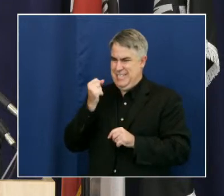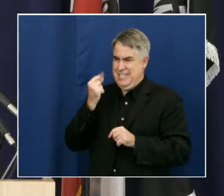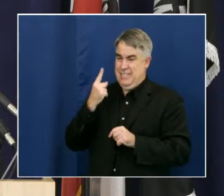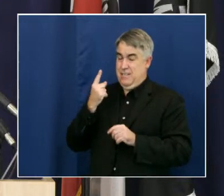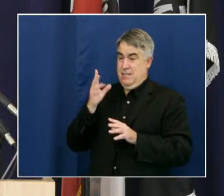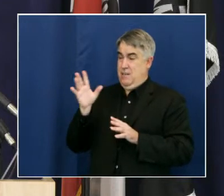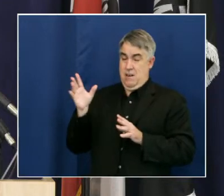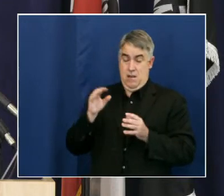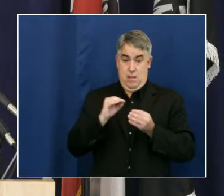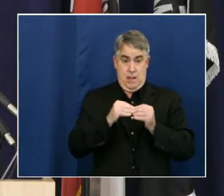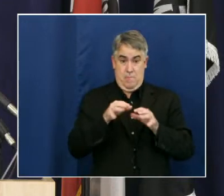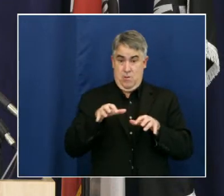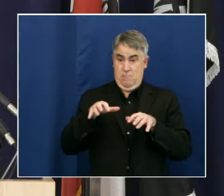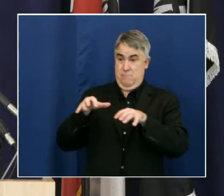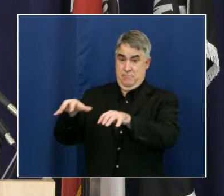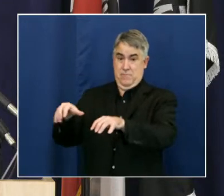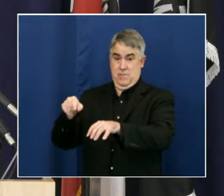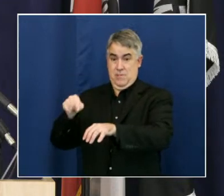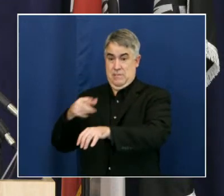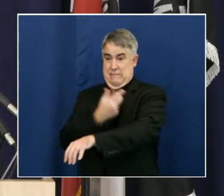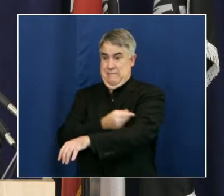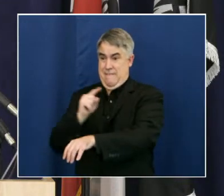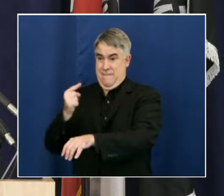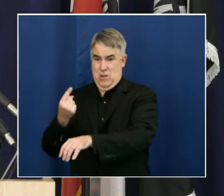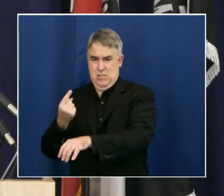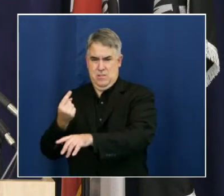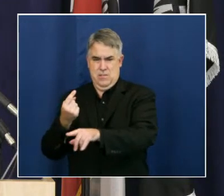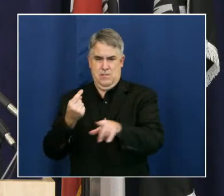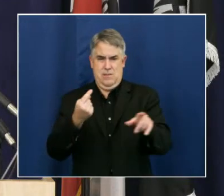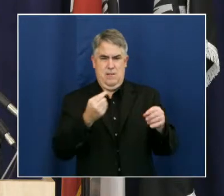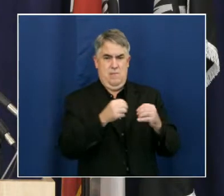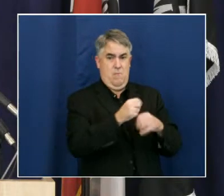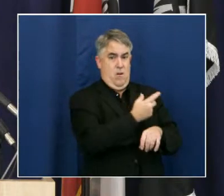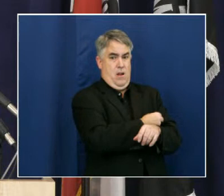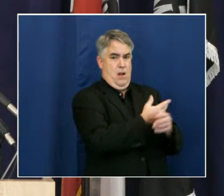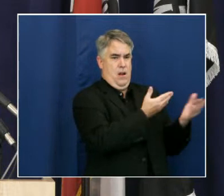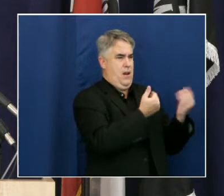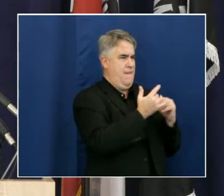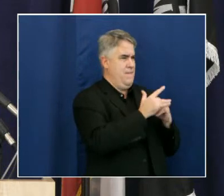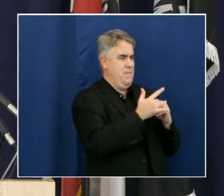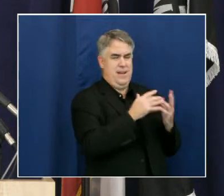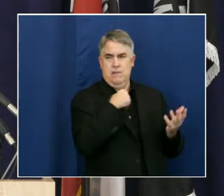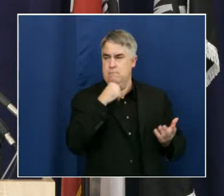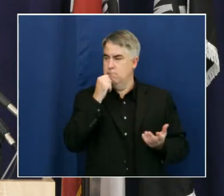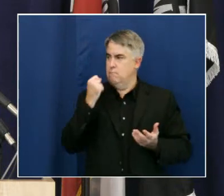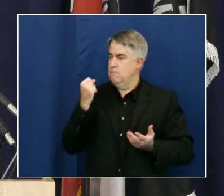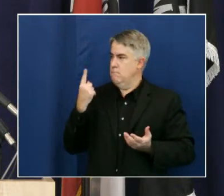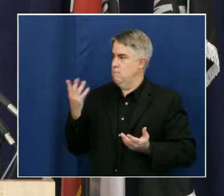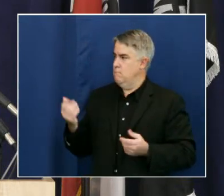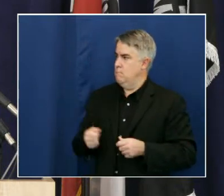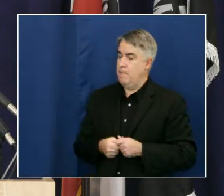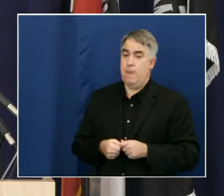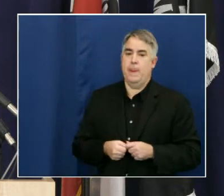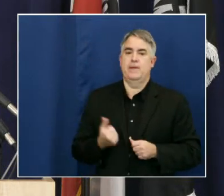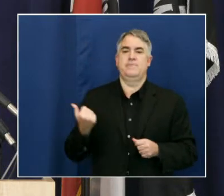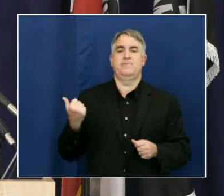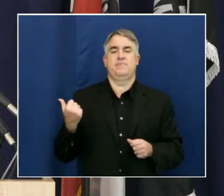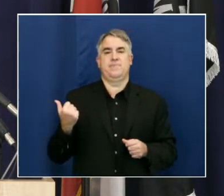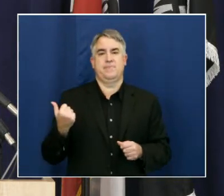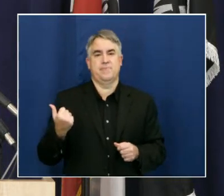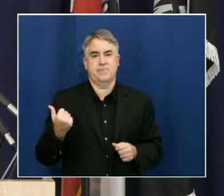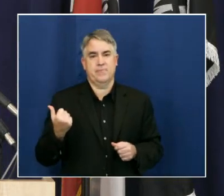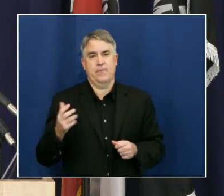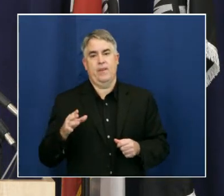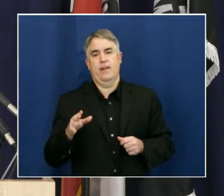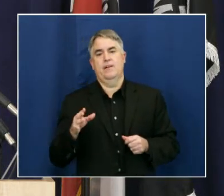thousands more doses out there that we don't know about? Could you kind of clarify that? Yeah, Elliot, the reporting lag I was referencing was